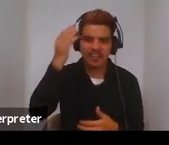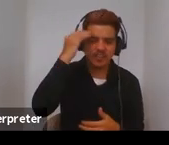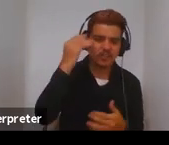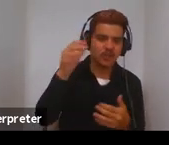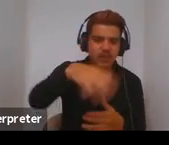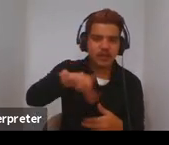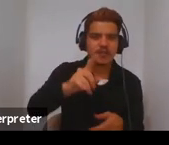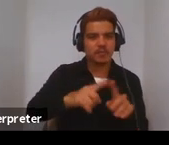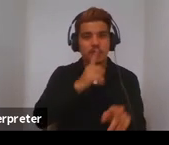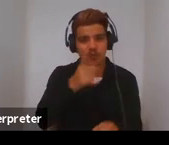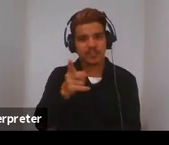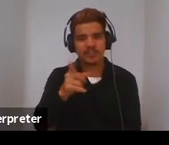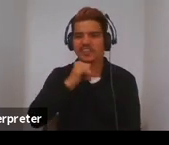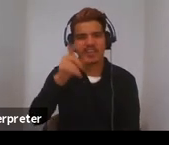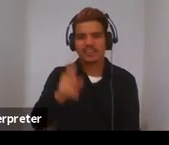to be.